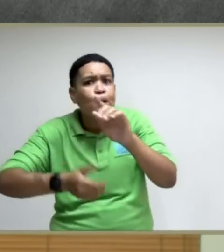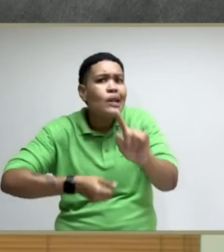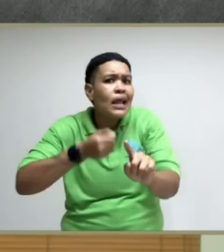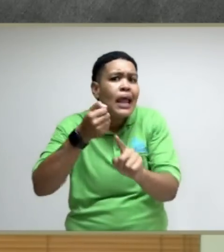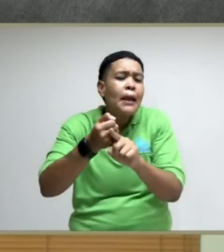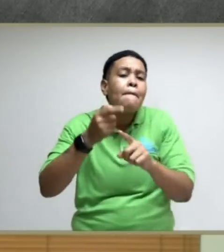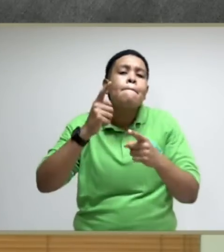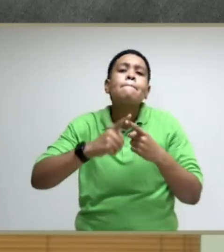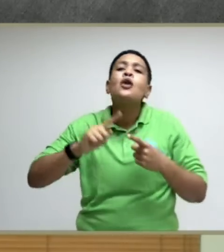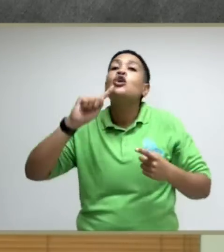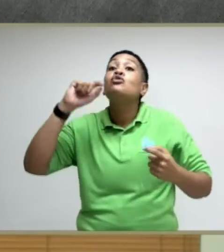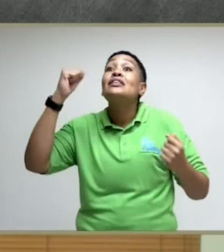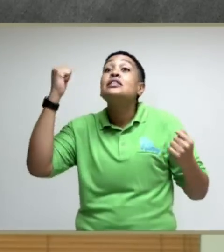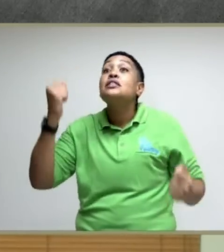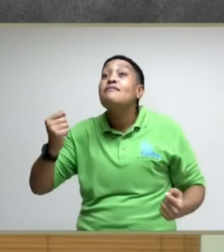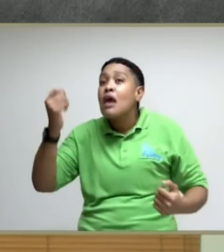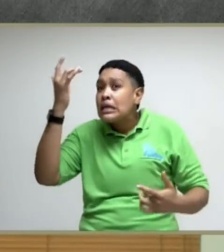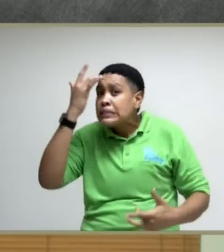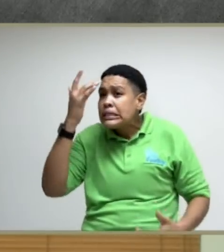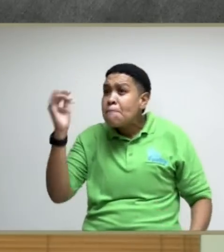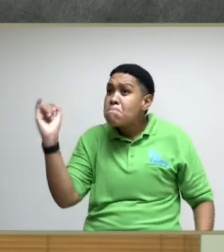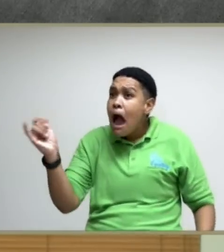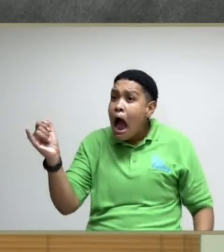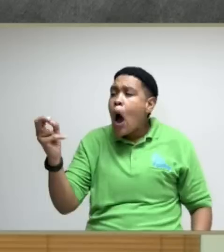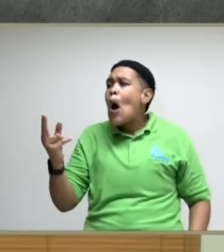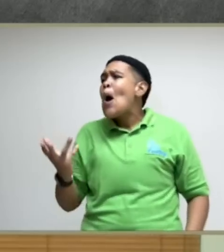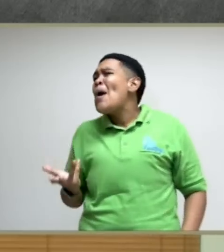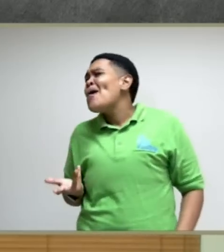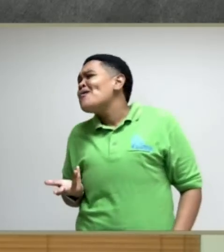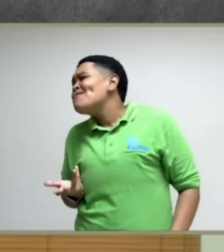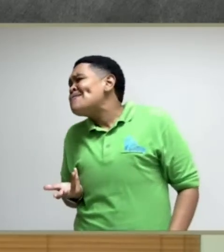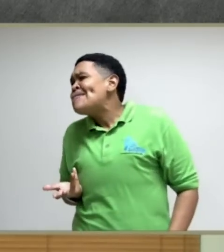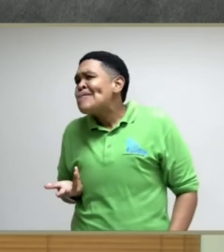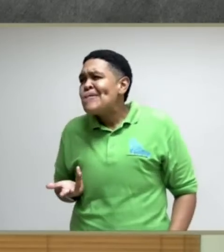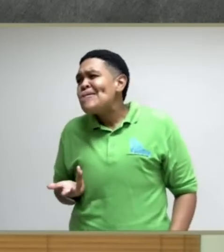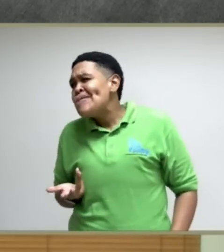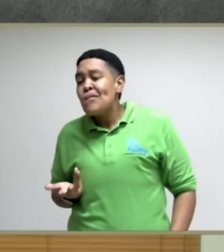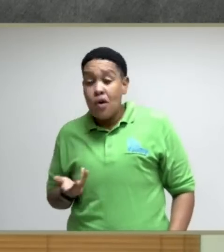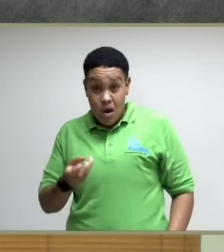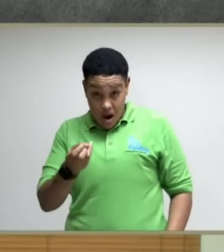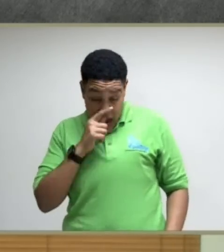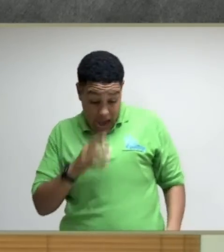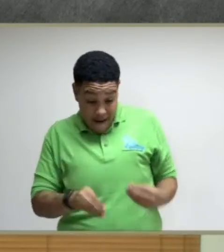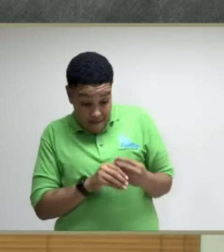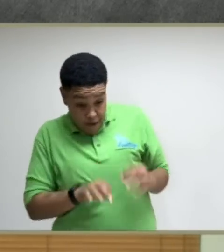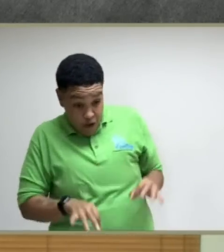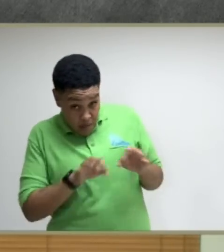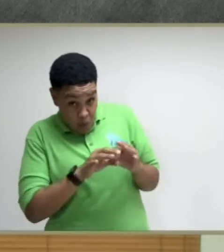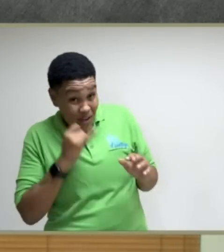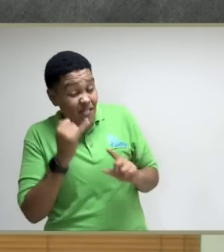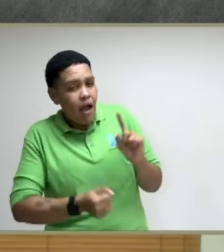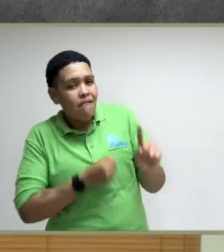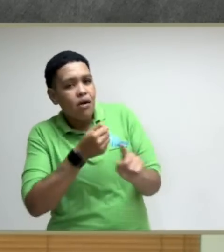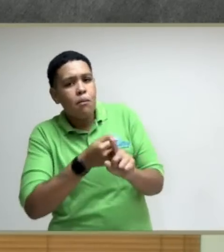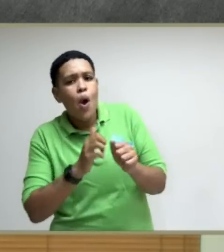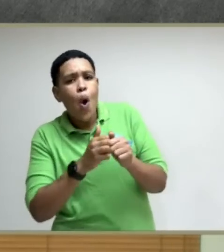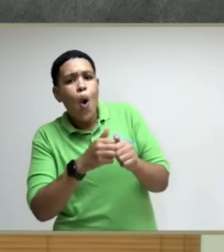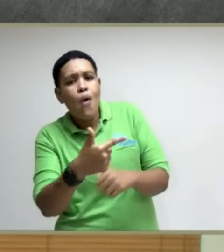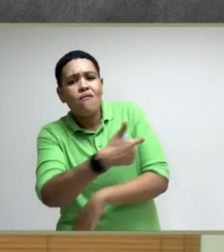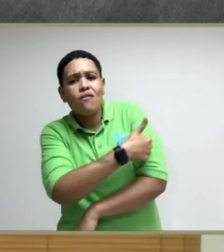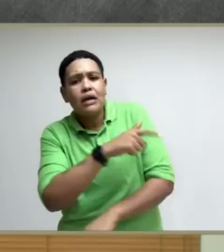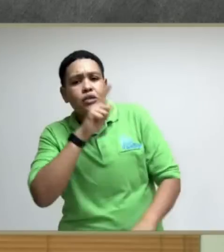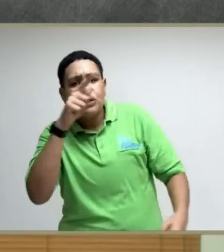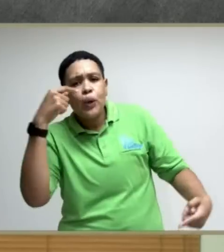any severity of illness, and then also, importantly, if it has an effect on how the vaccines work.